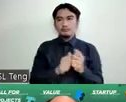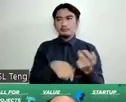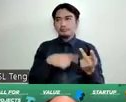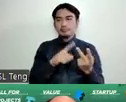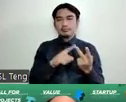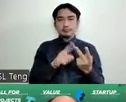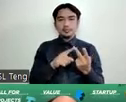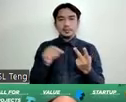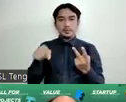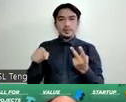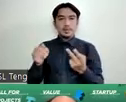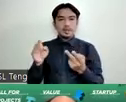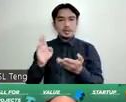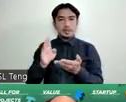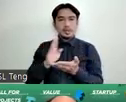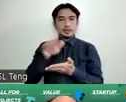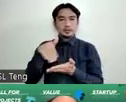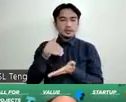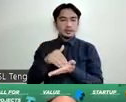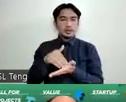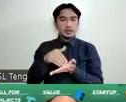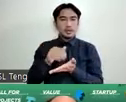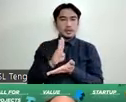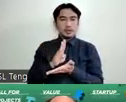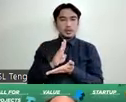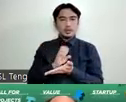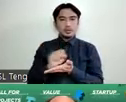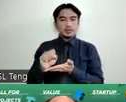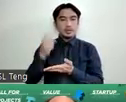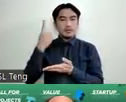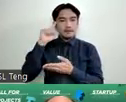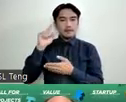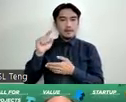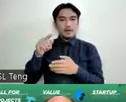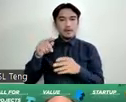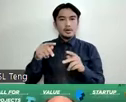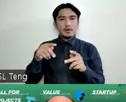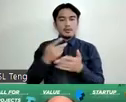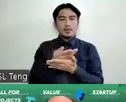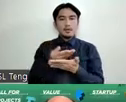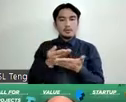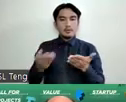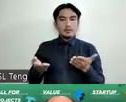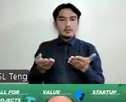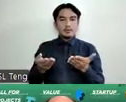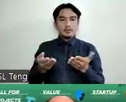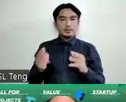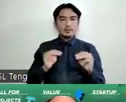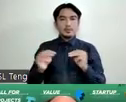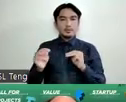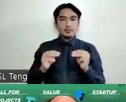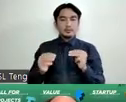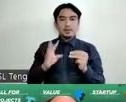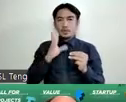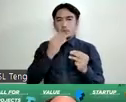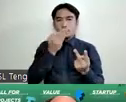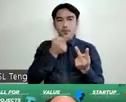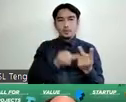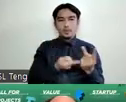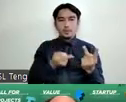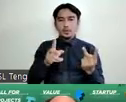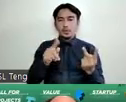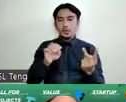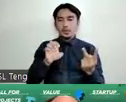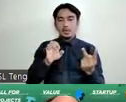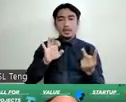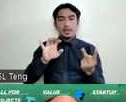Benilde Center for Intellectual Property Management, or the CIPM, Director Attorney Janice Tejano,